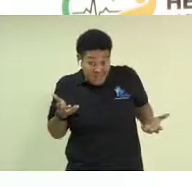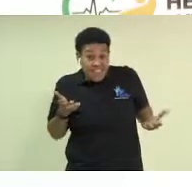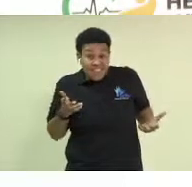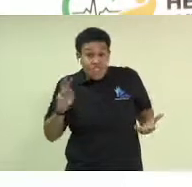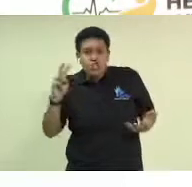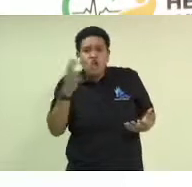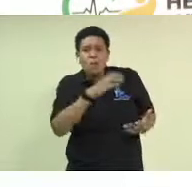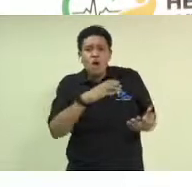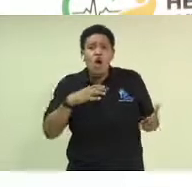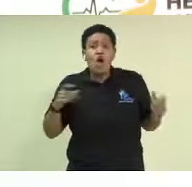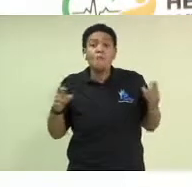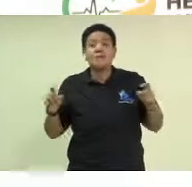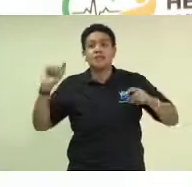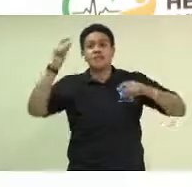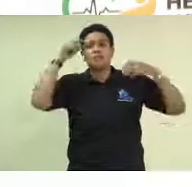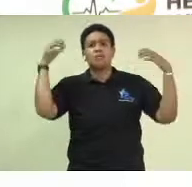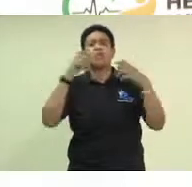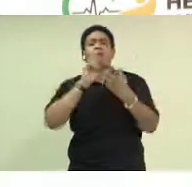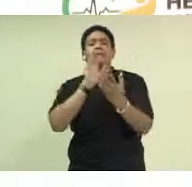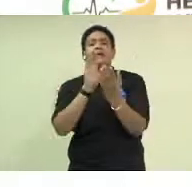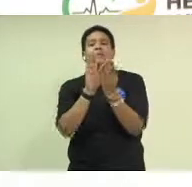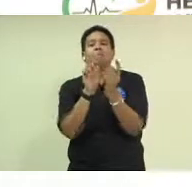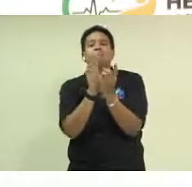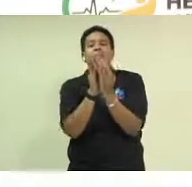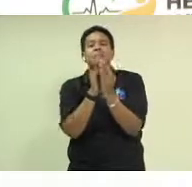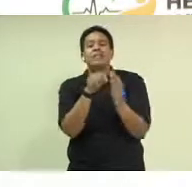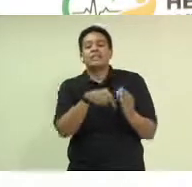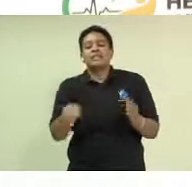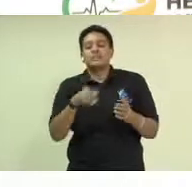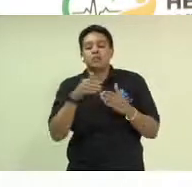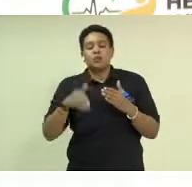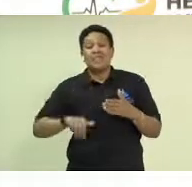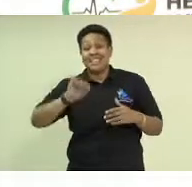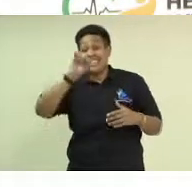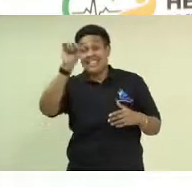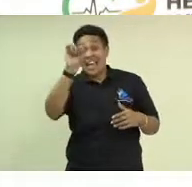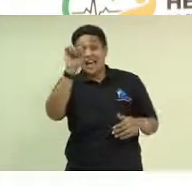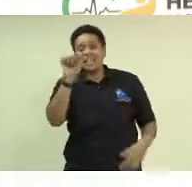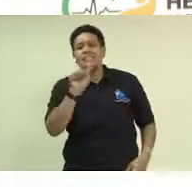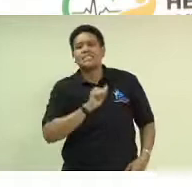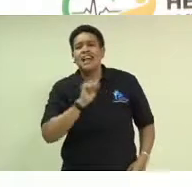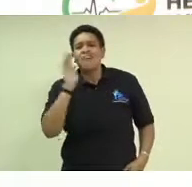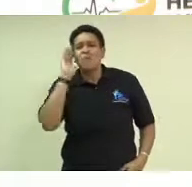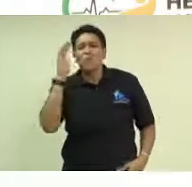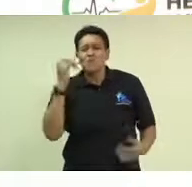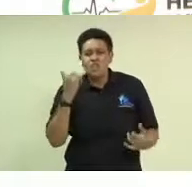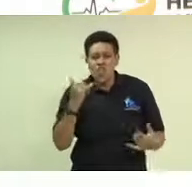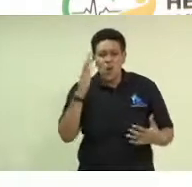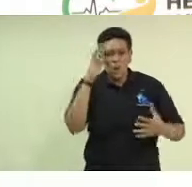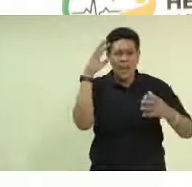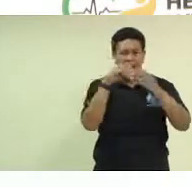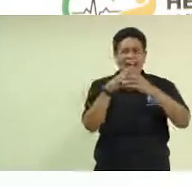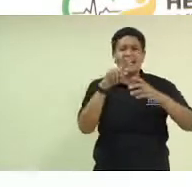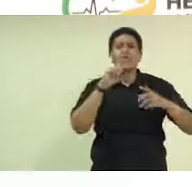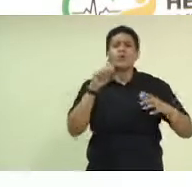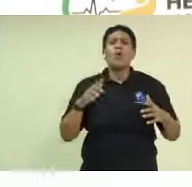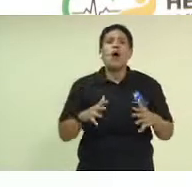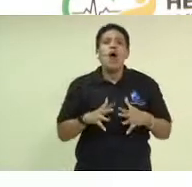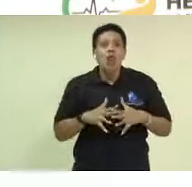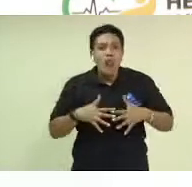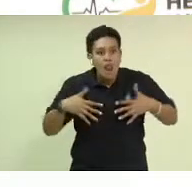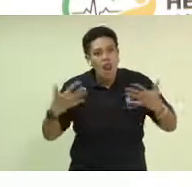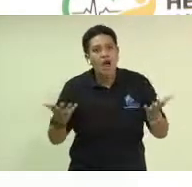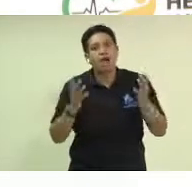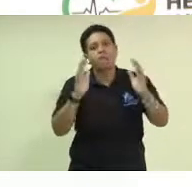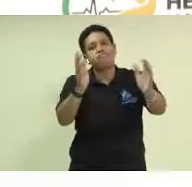cabinet will meet this weekend, Saturday, and I know we will engage in significant